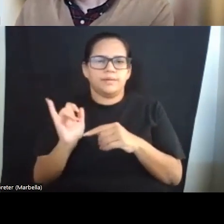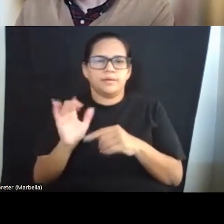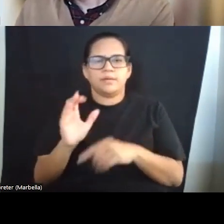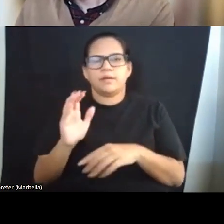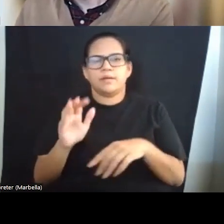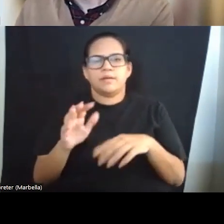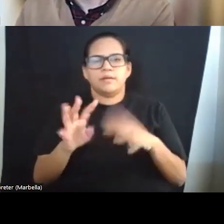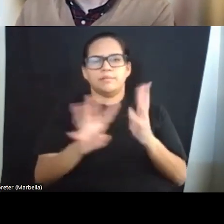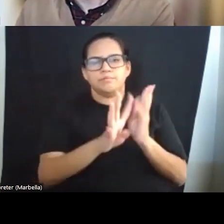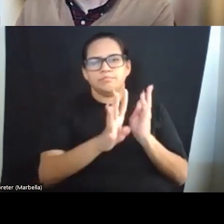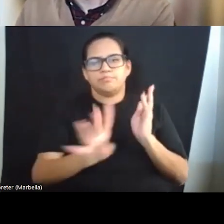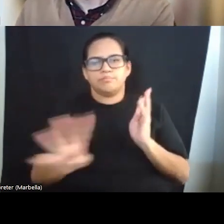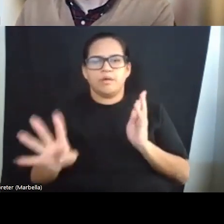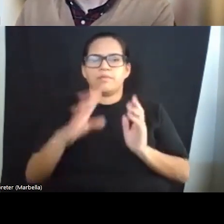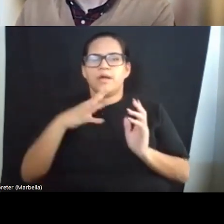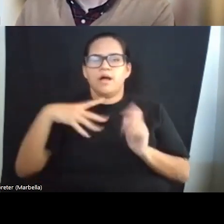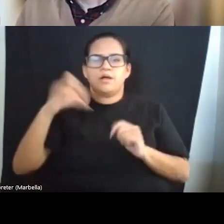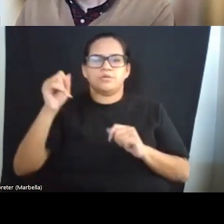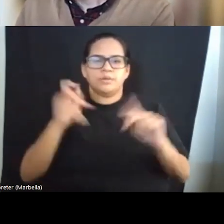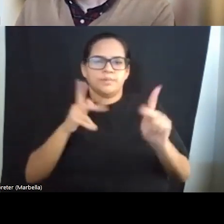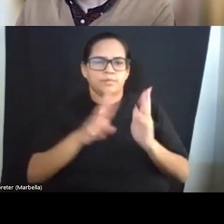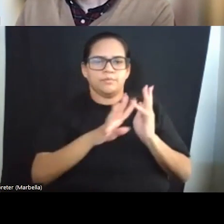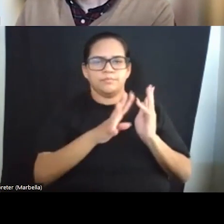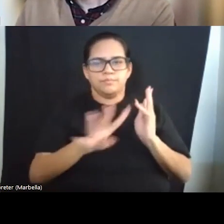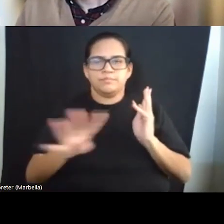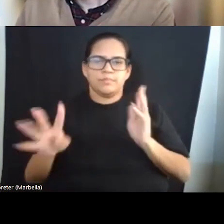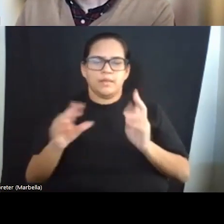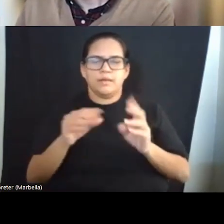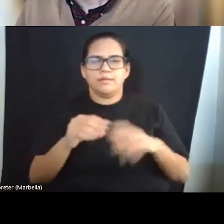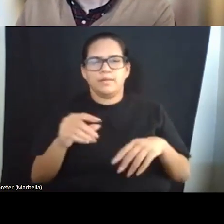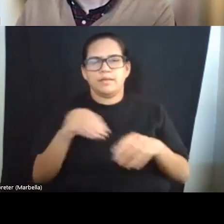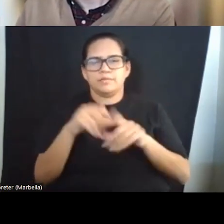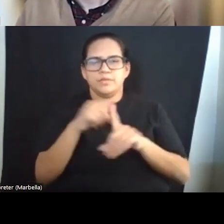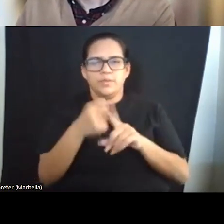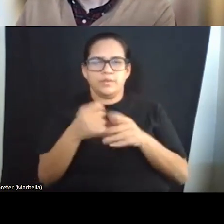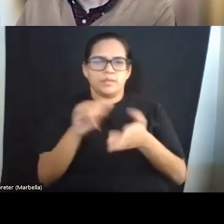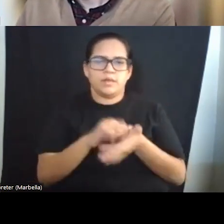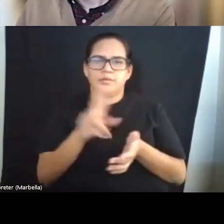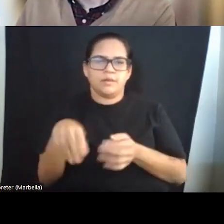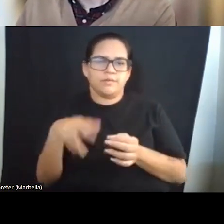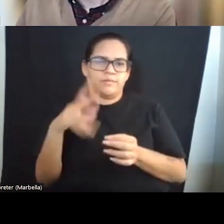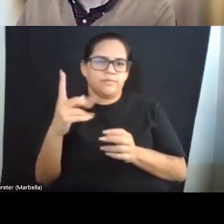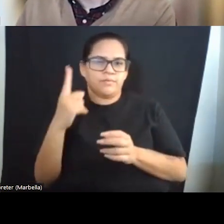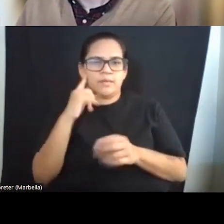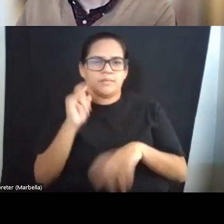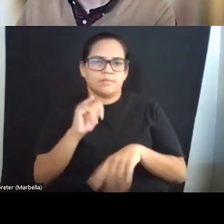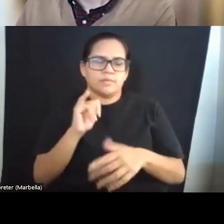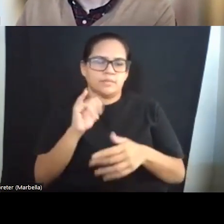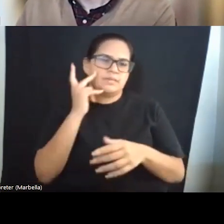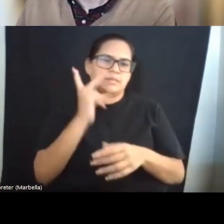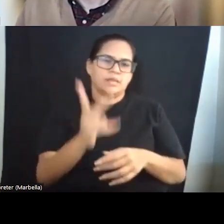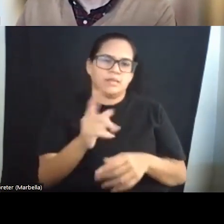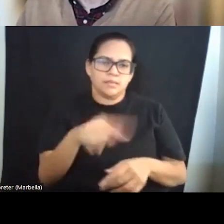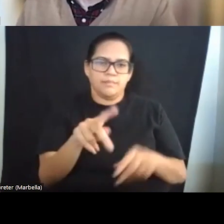of the elders. So he puts elderly people in situations that you would never have thought of seeing elderly people